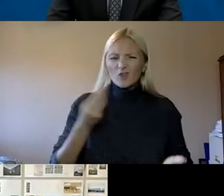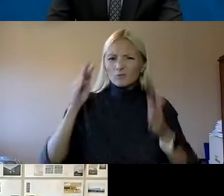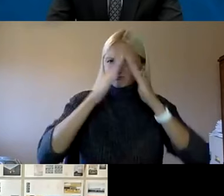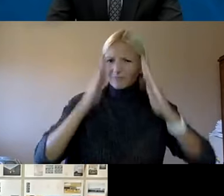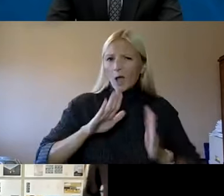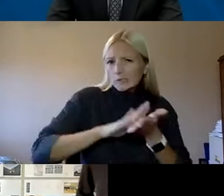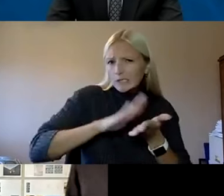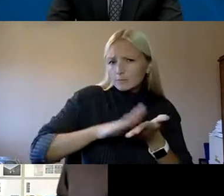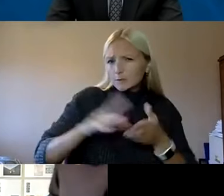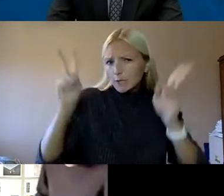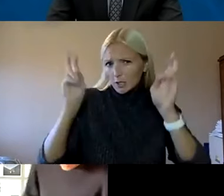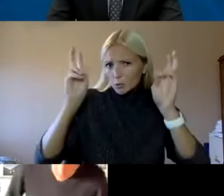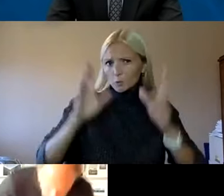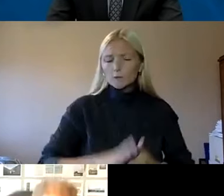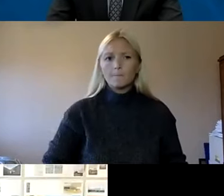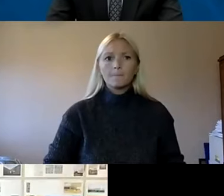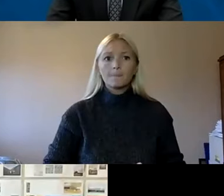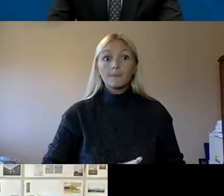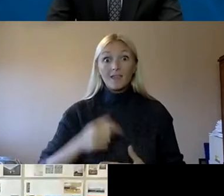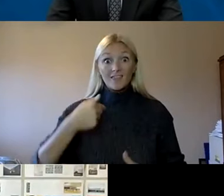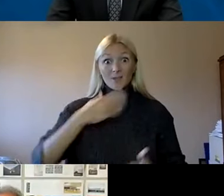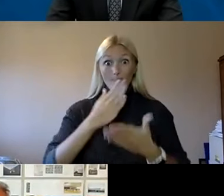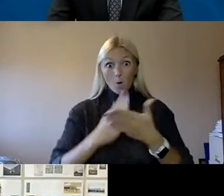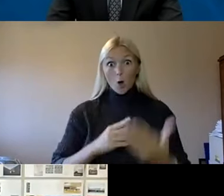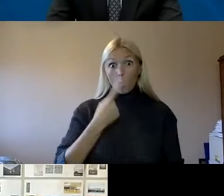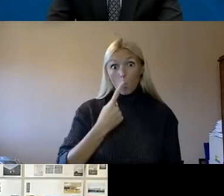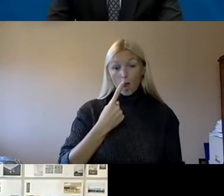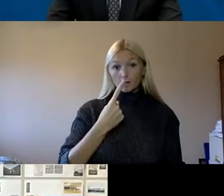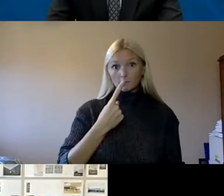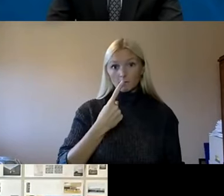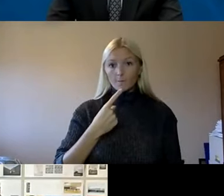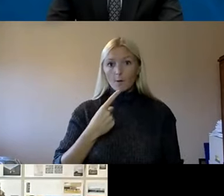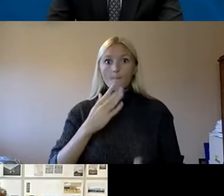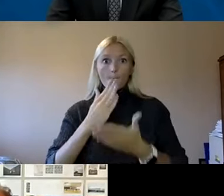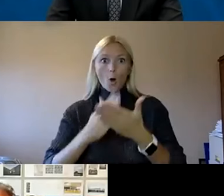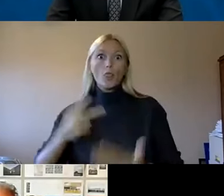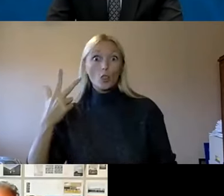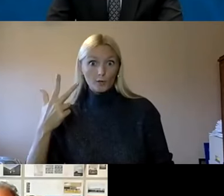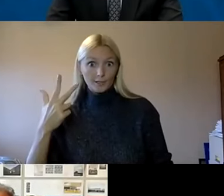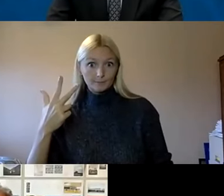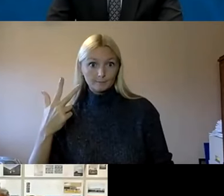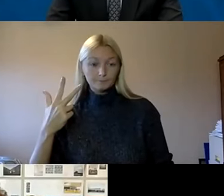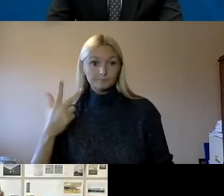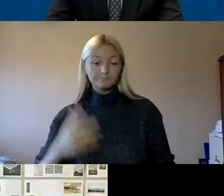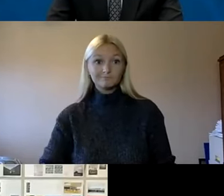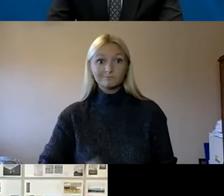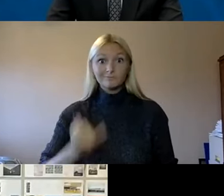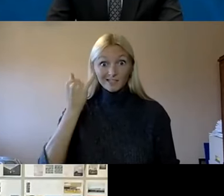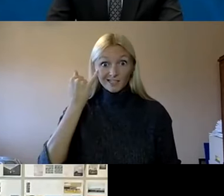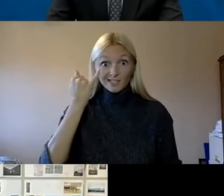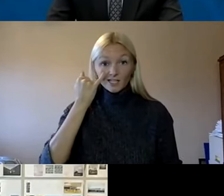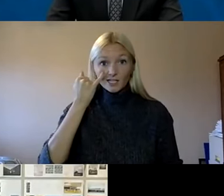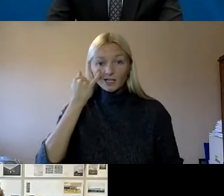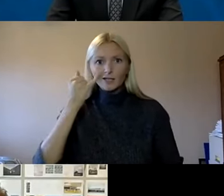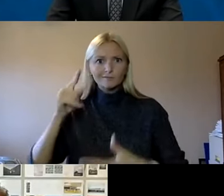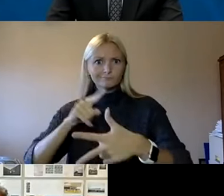items. This is part one of a three-part series. If you already registered for this,